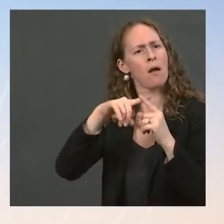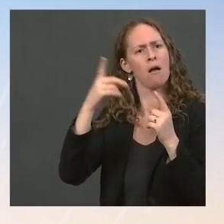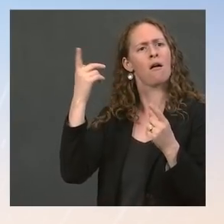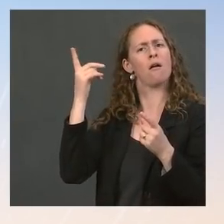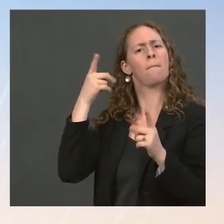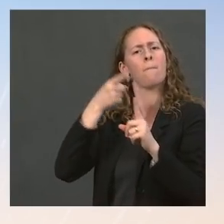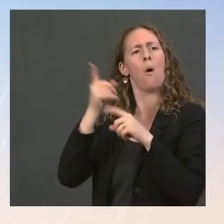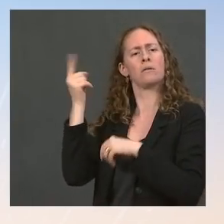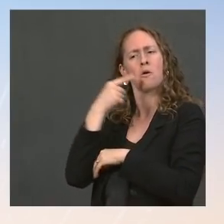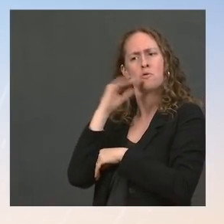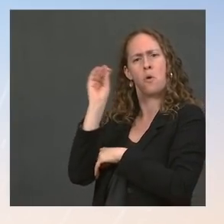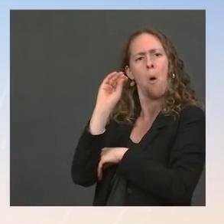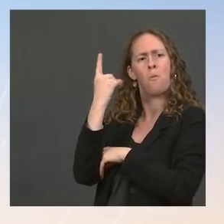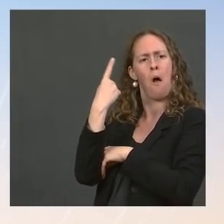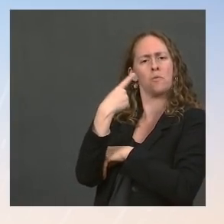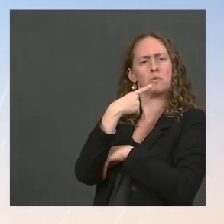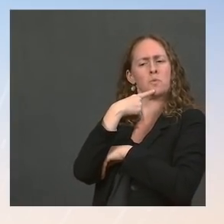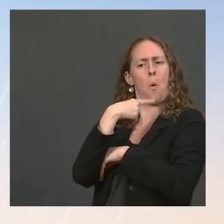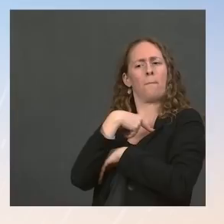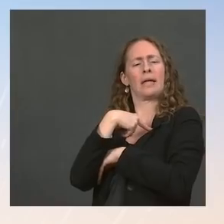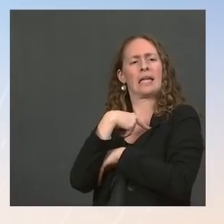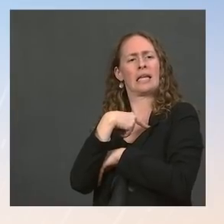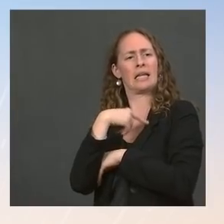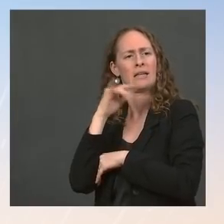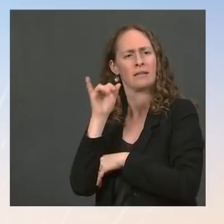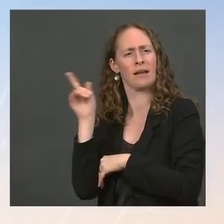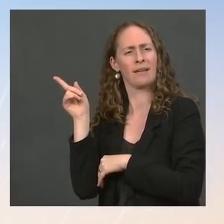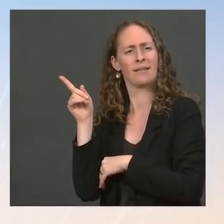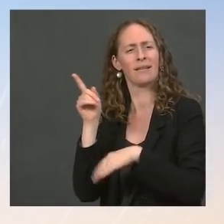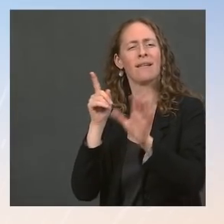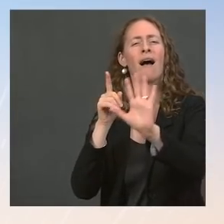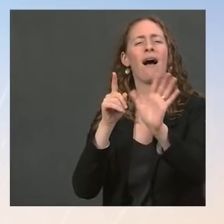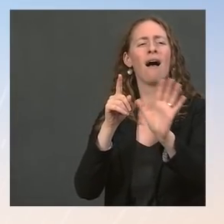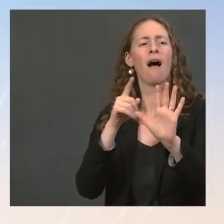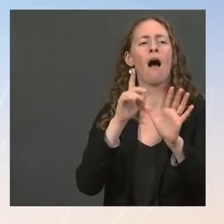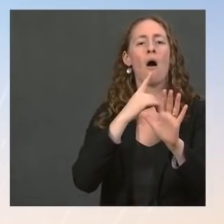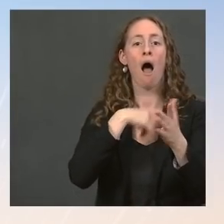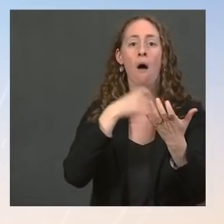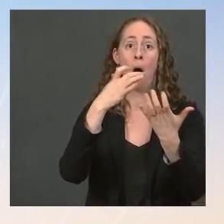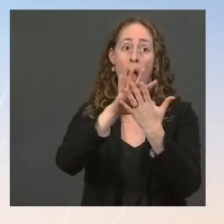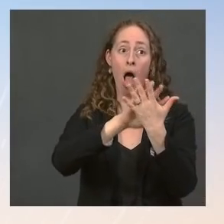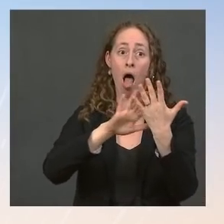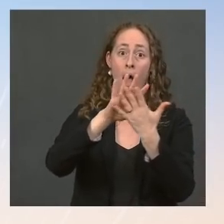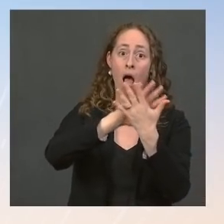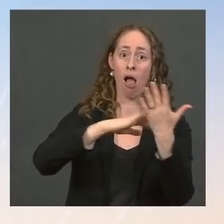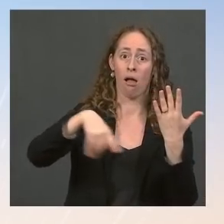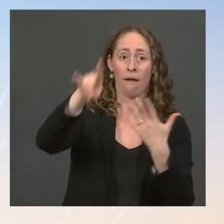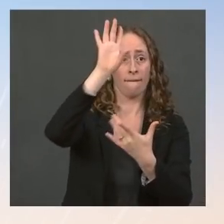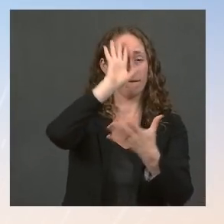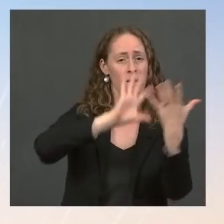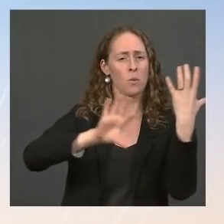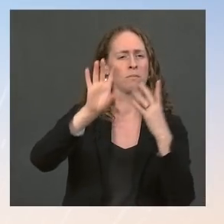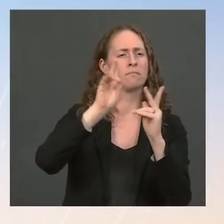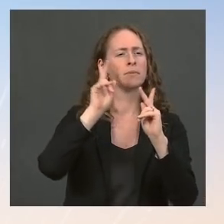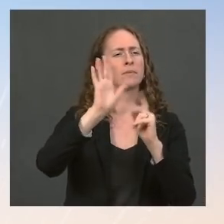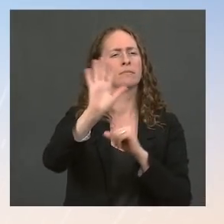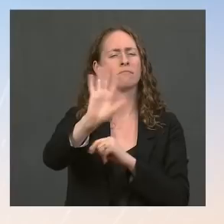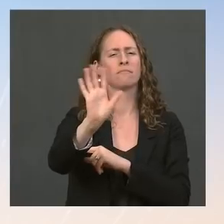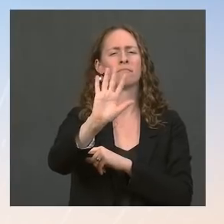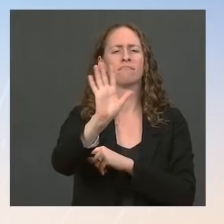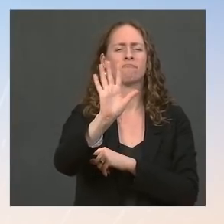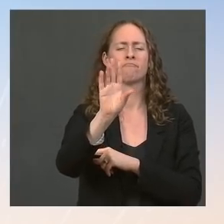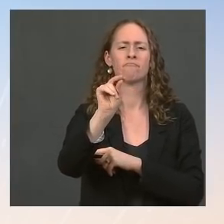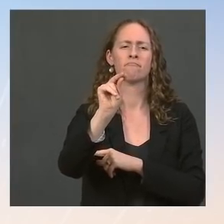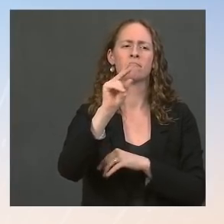remain. Well, Weijia, I don't think we need to dumb this down for people because this is a really important issue. What we're talking about here